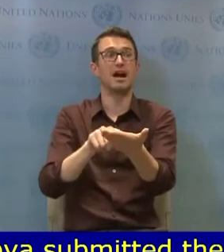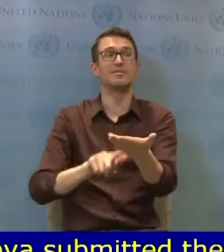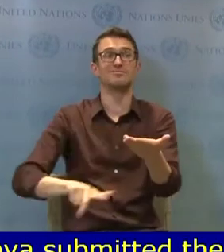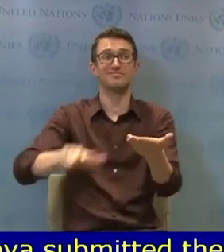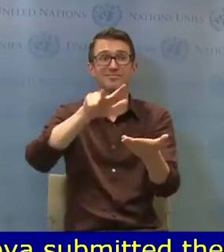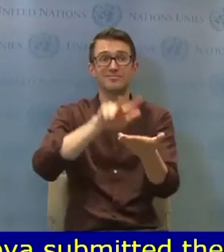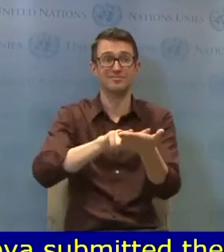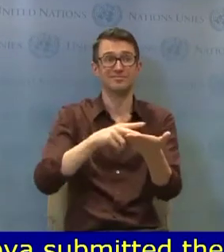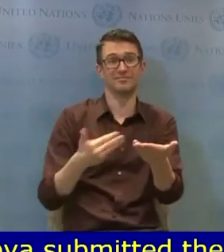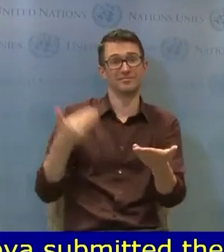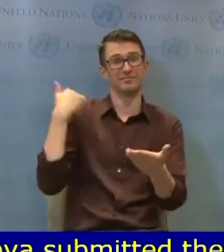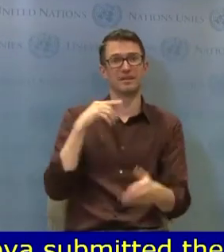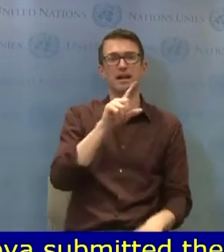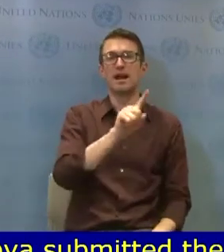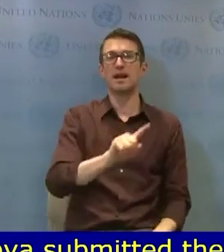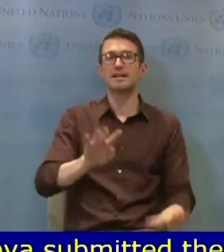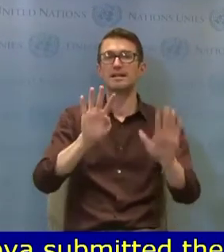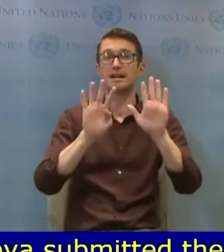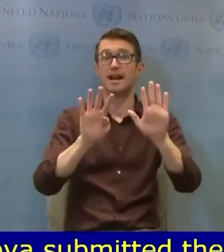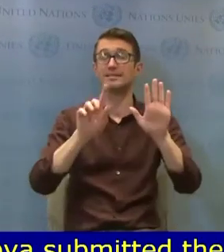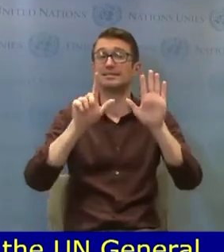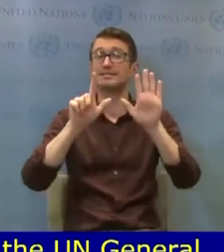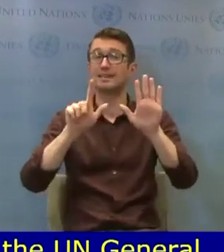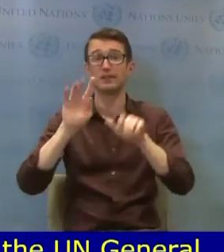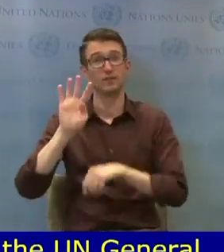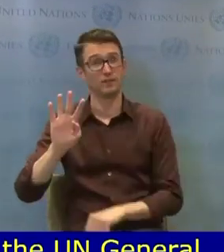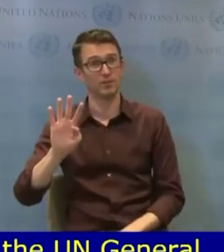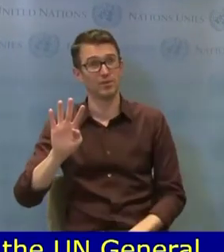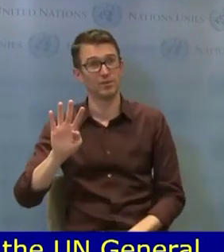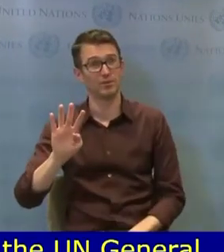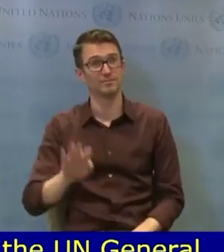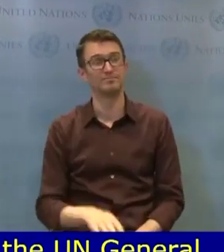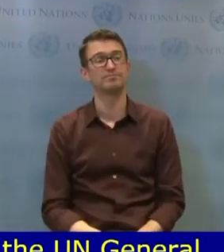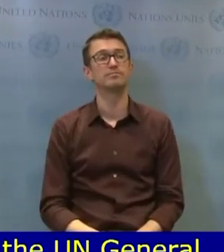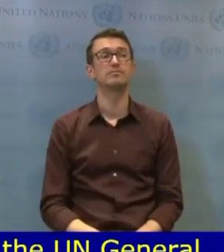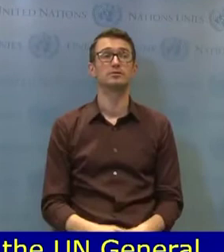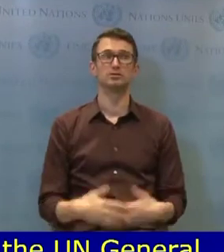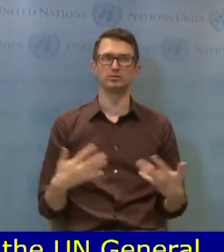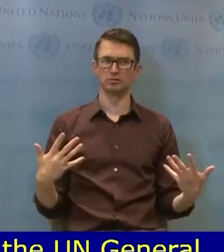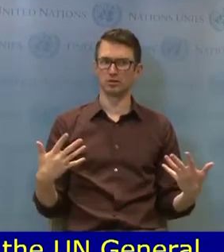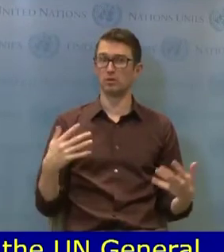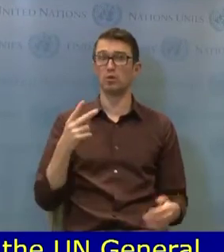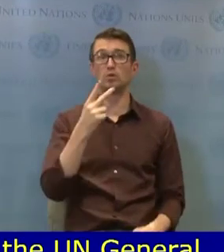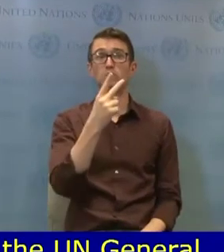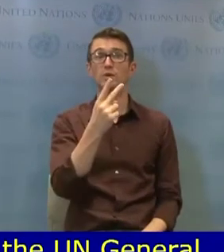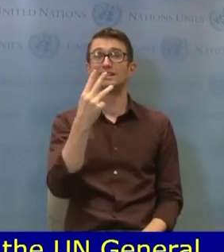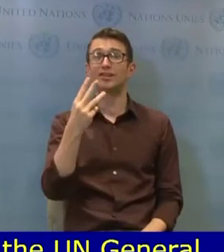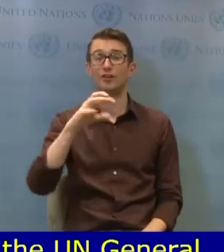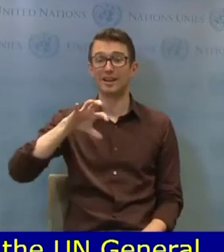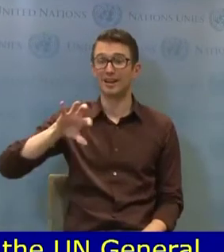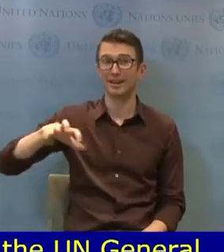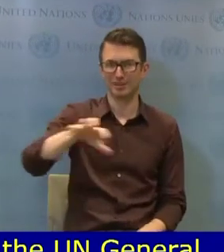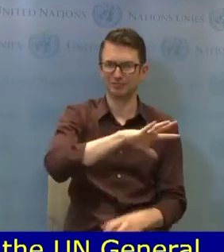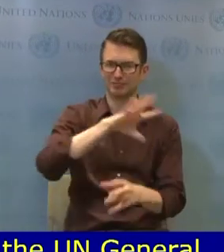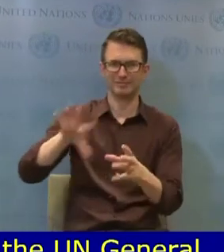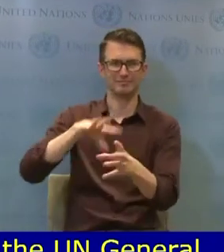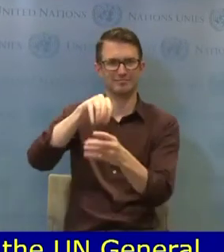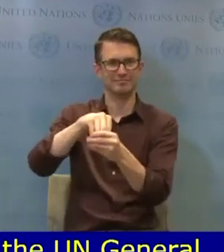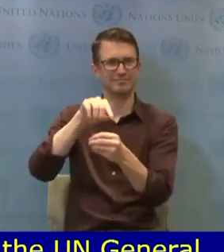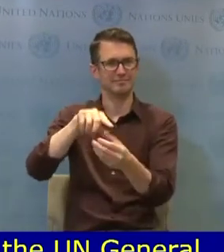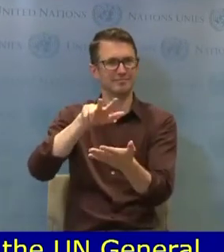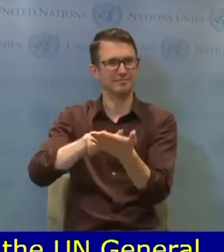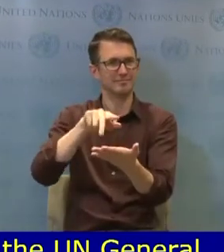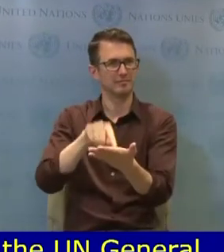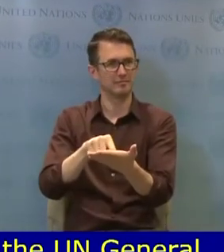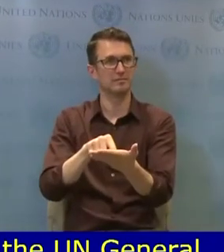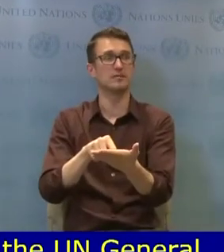of which he was elected chair. For the first time, disability groups were invited by the UN to represent themselves instead of